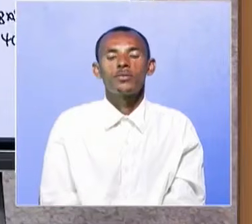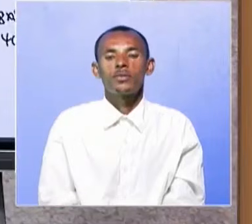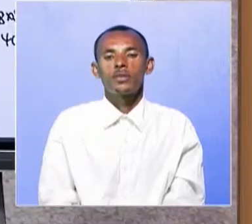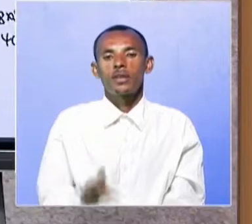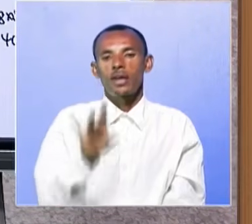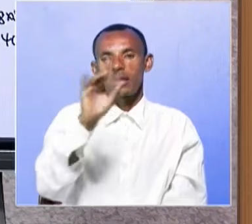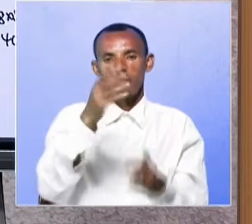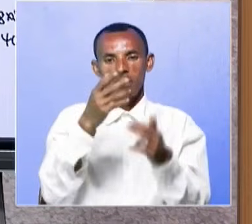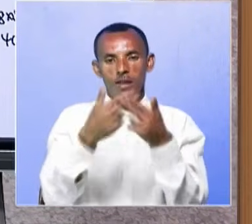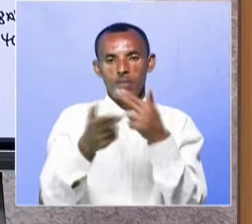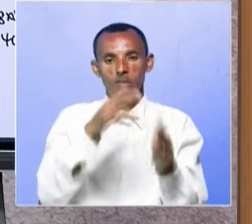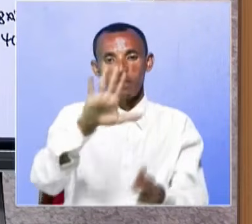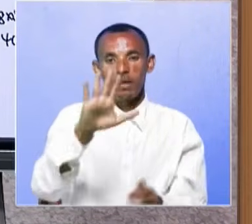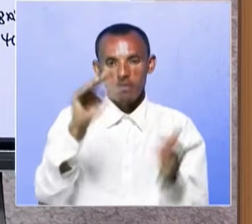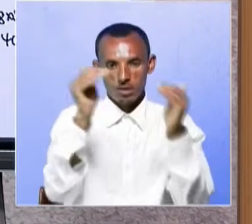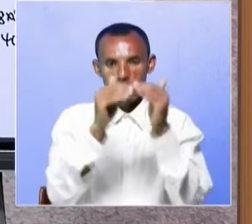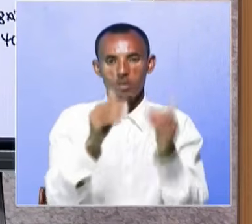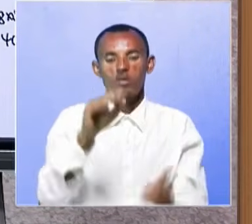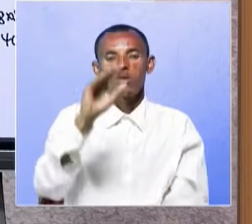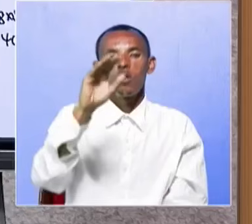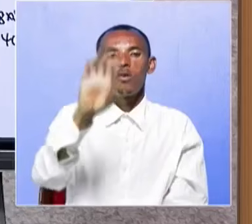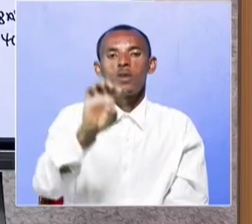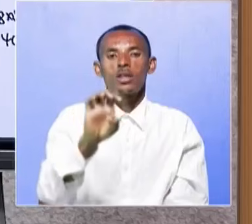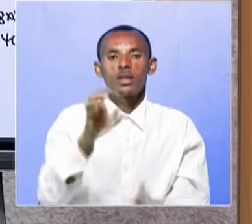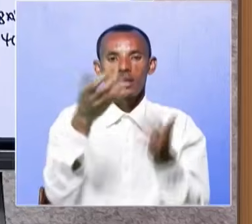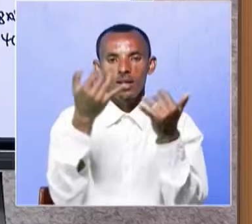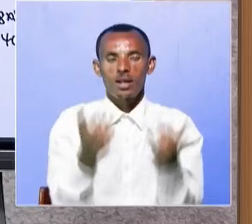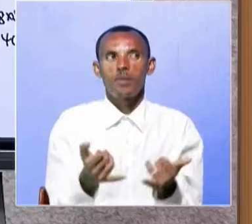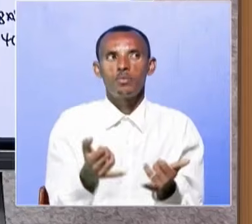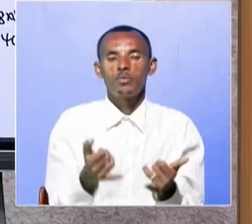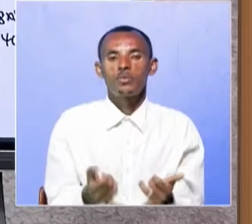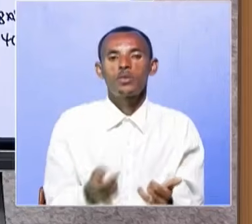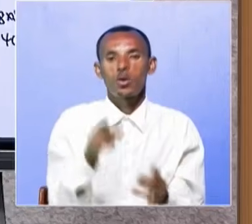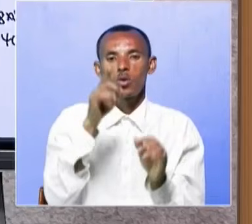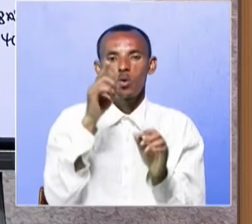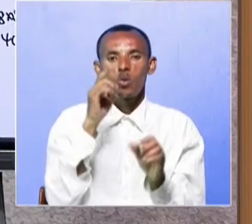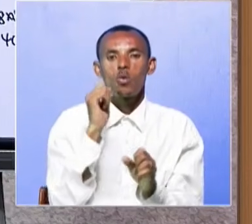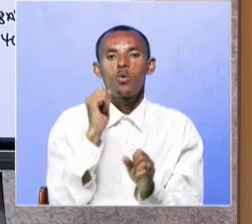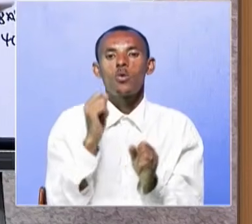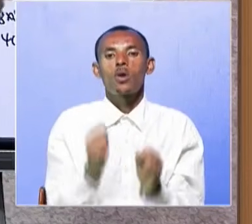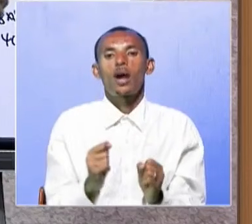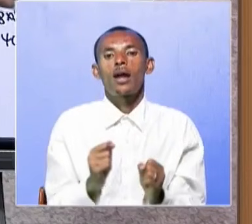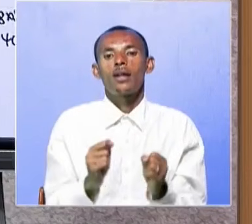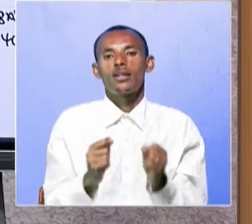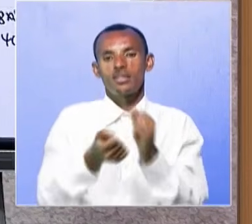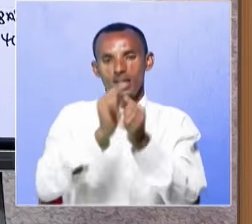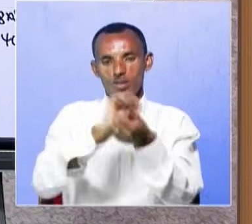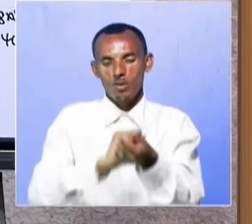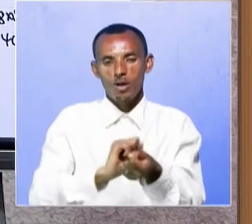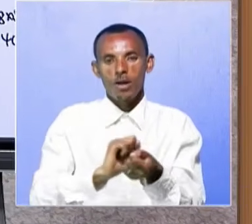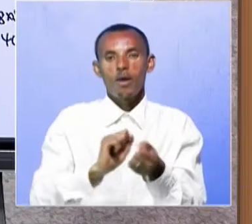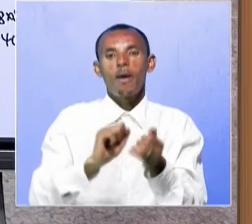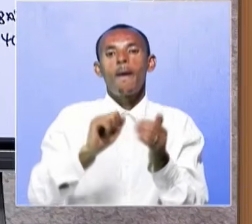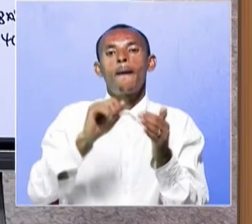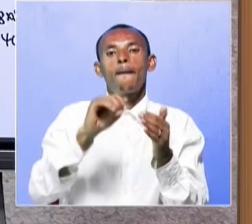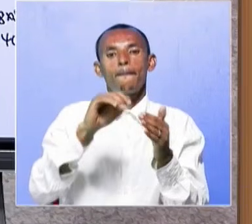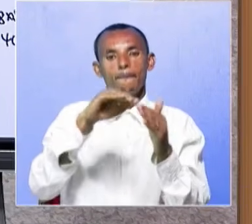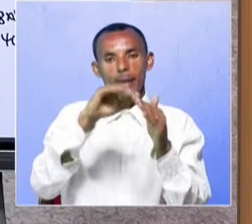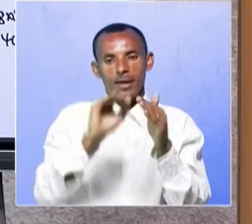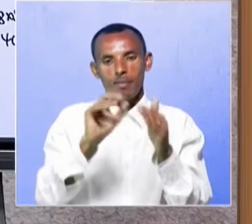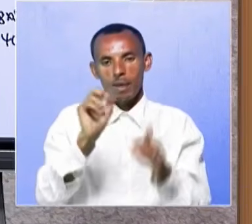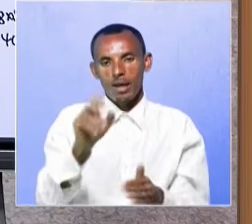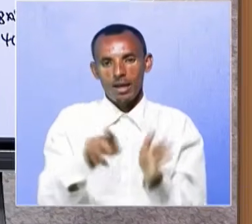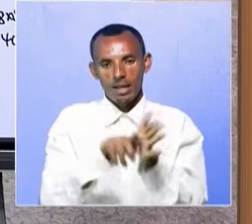times 5 is 40. Now you can transform minus 12 to the right, you will